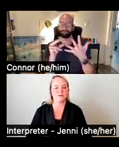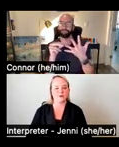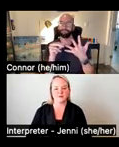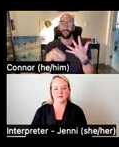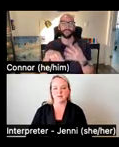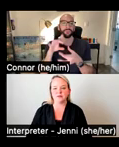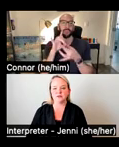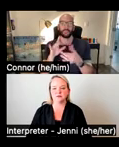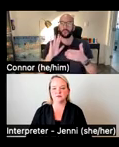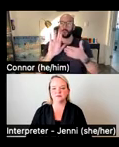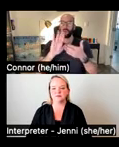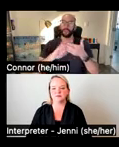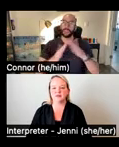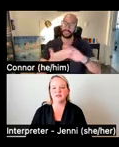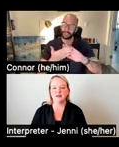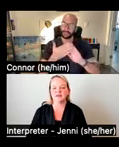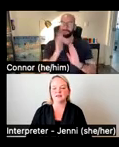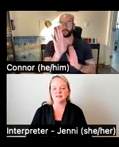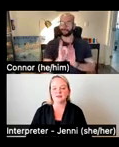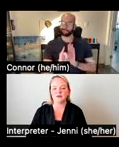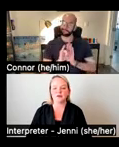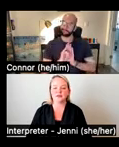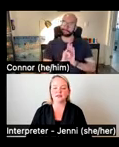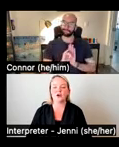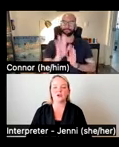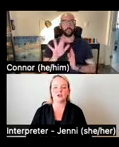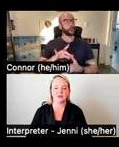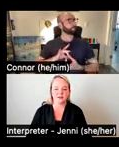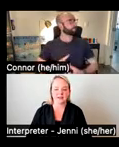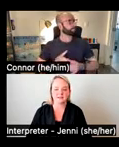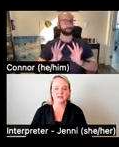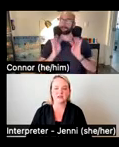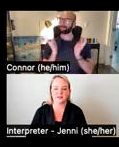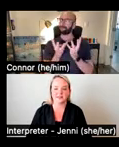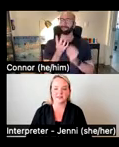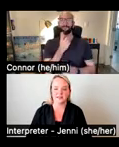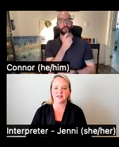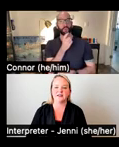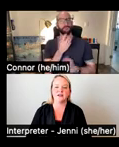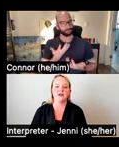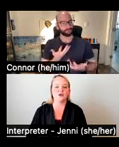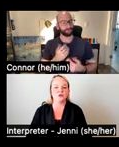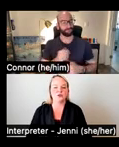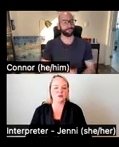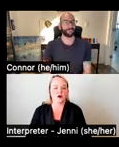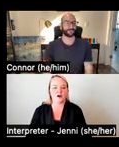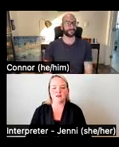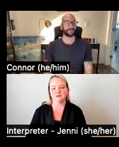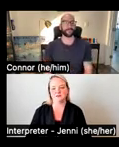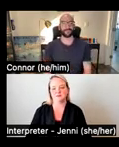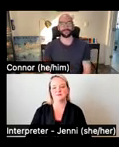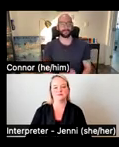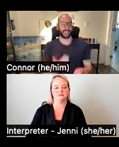On to the fourth step. This is focusing on your communities, your identity, who you